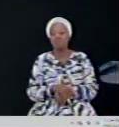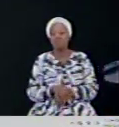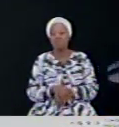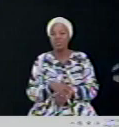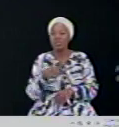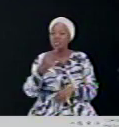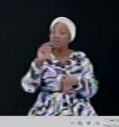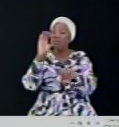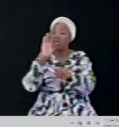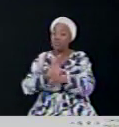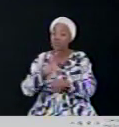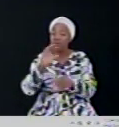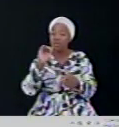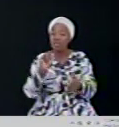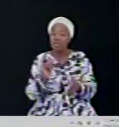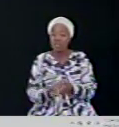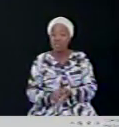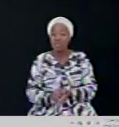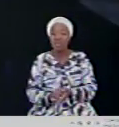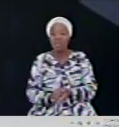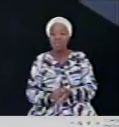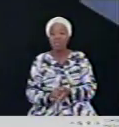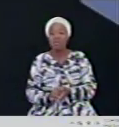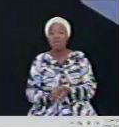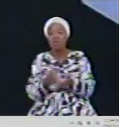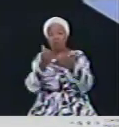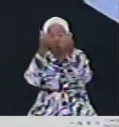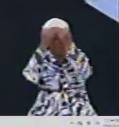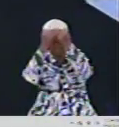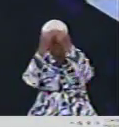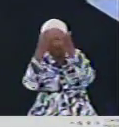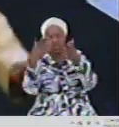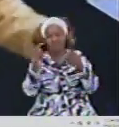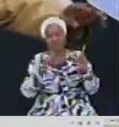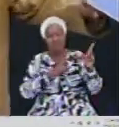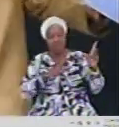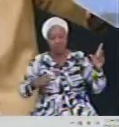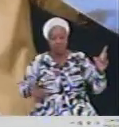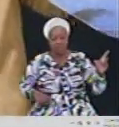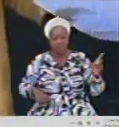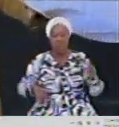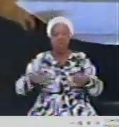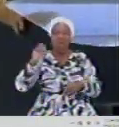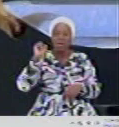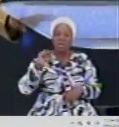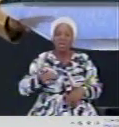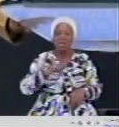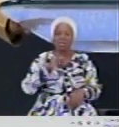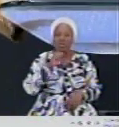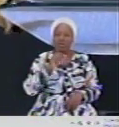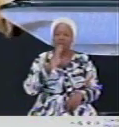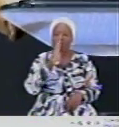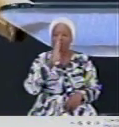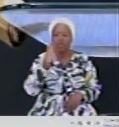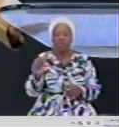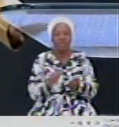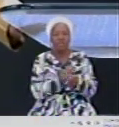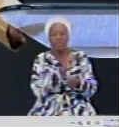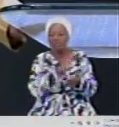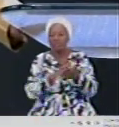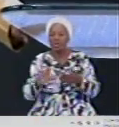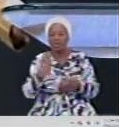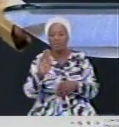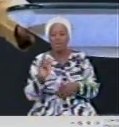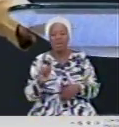The church that runs the agenda of God cannot be destroyed by